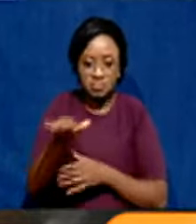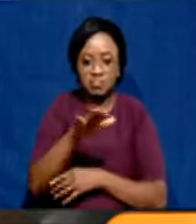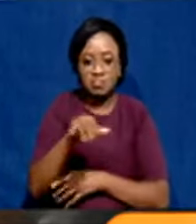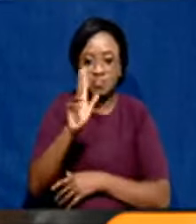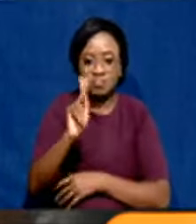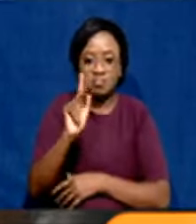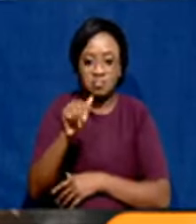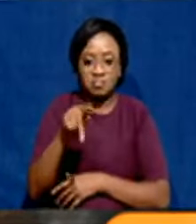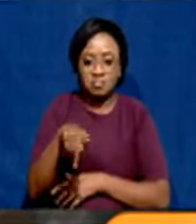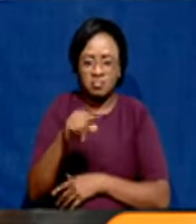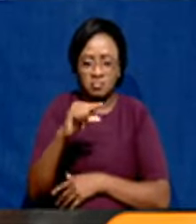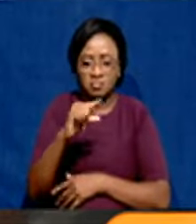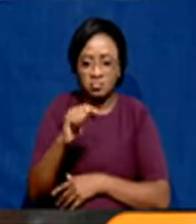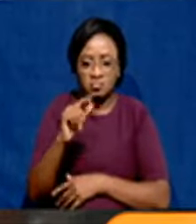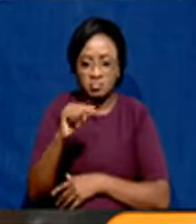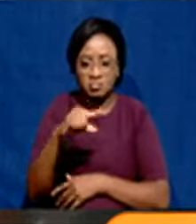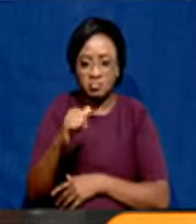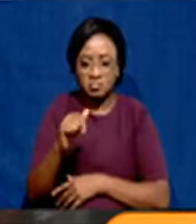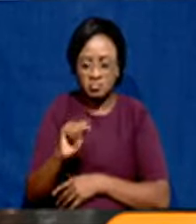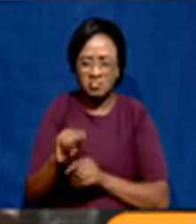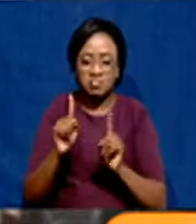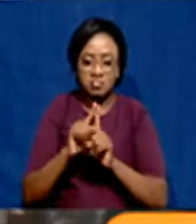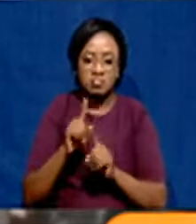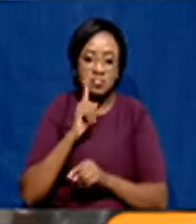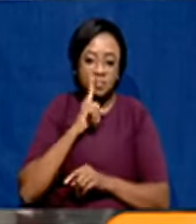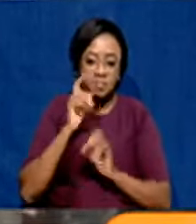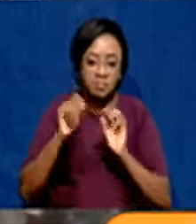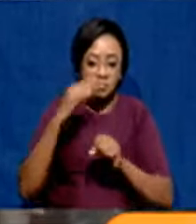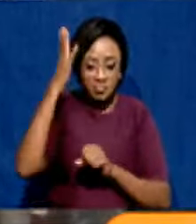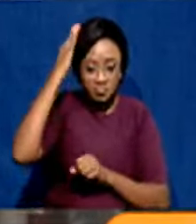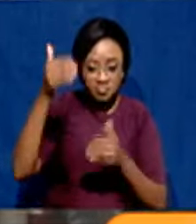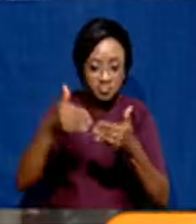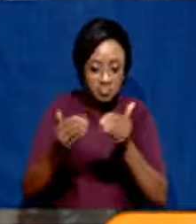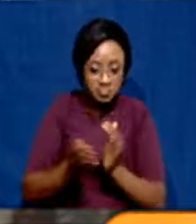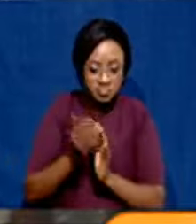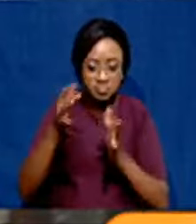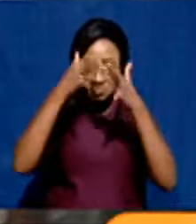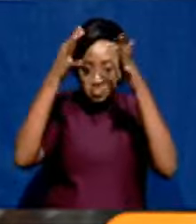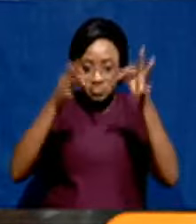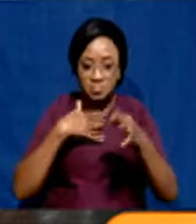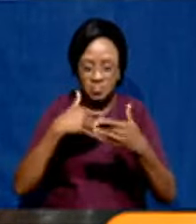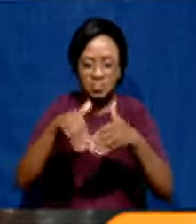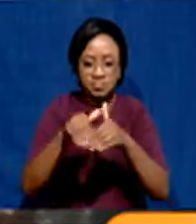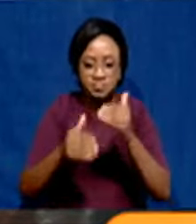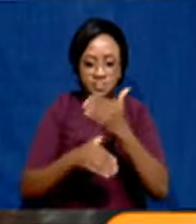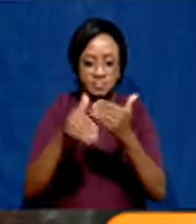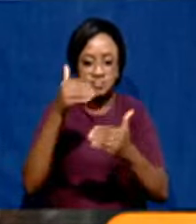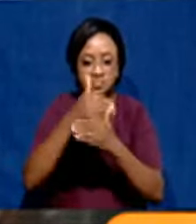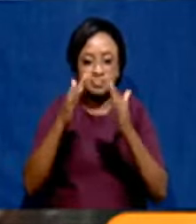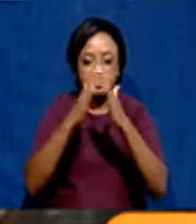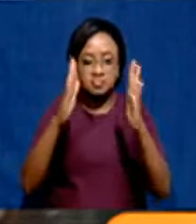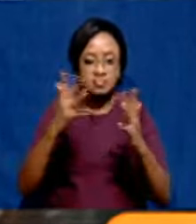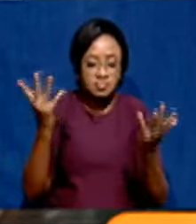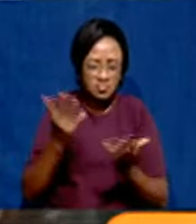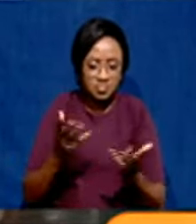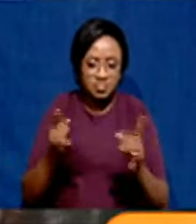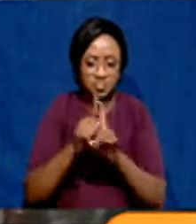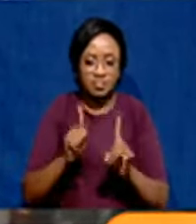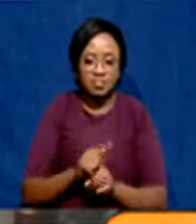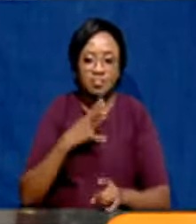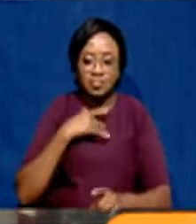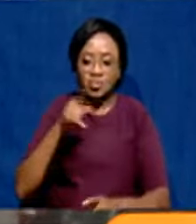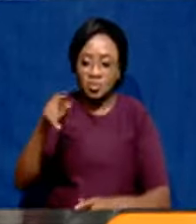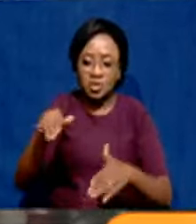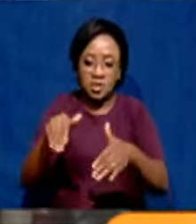So by the end of tomorrow, we should be able to know where the family has decided the house is going to be put, and where they've also decided that the late